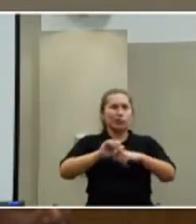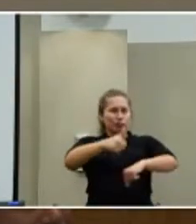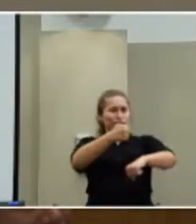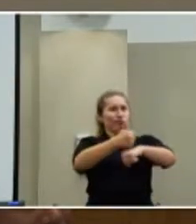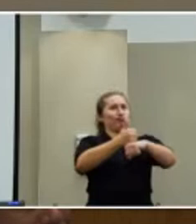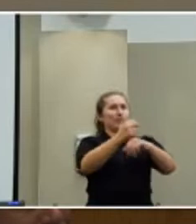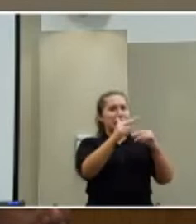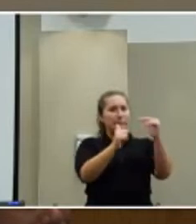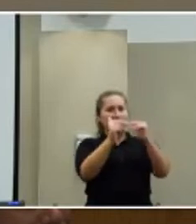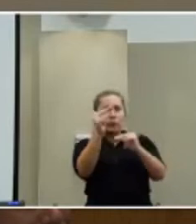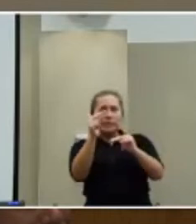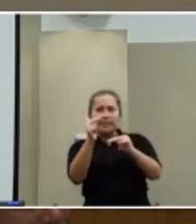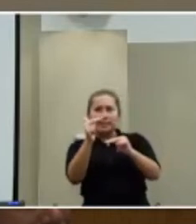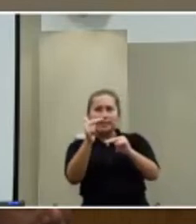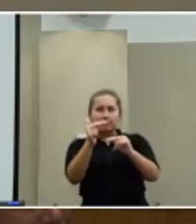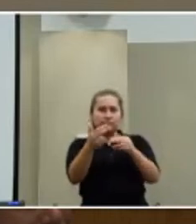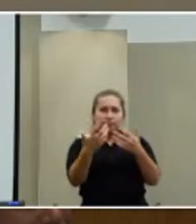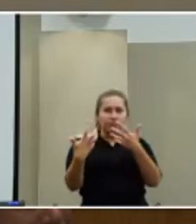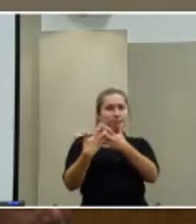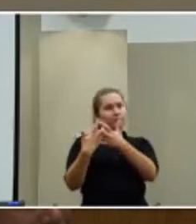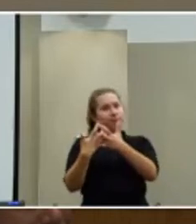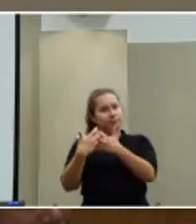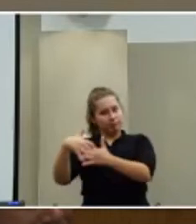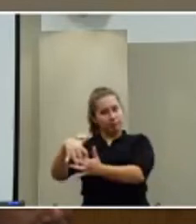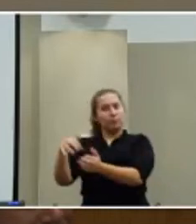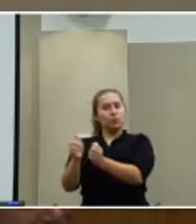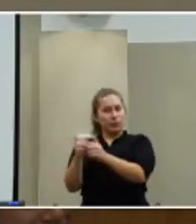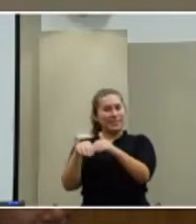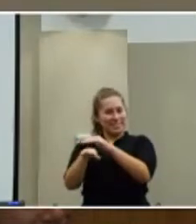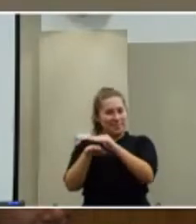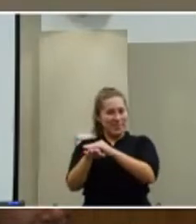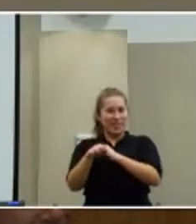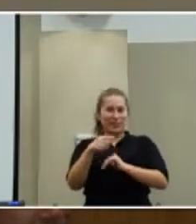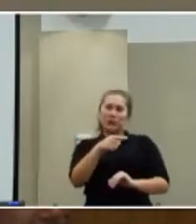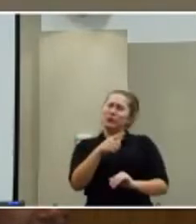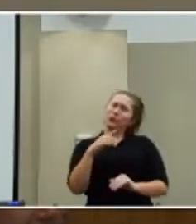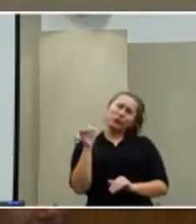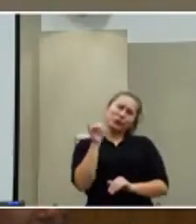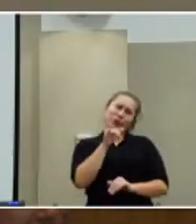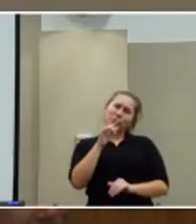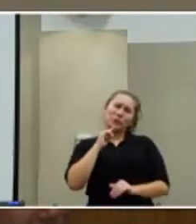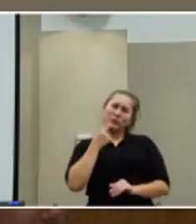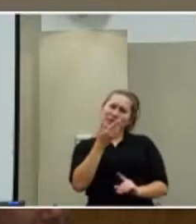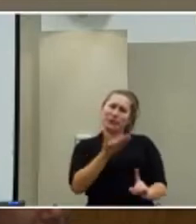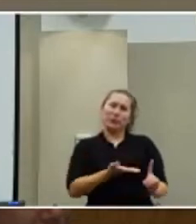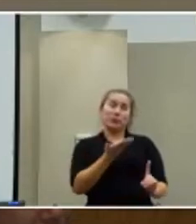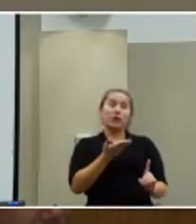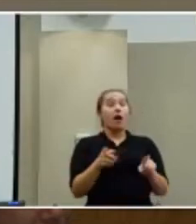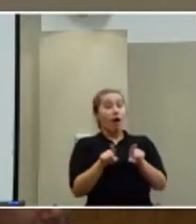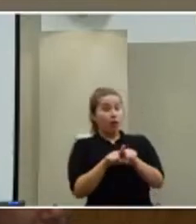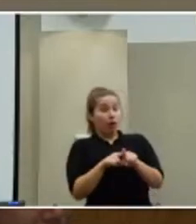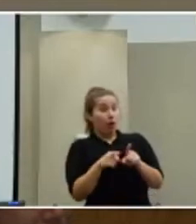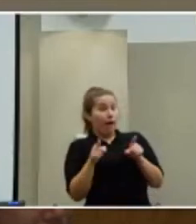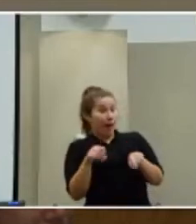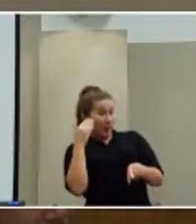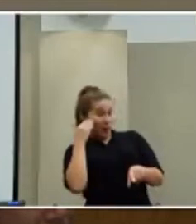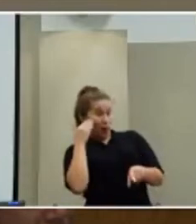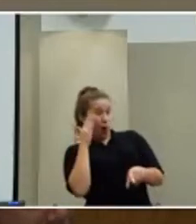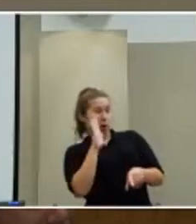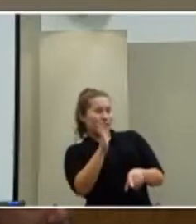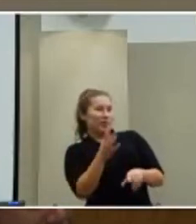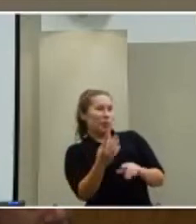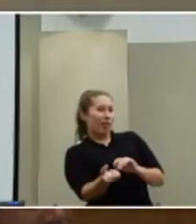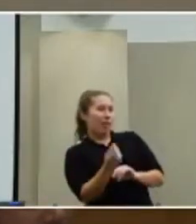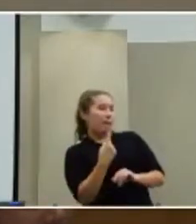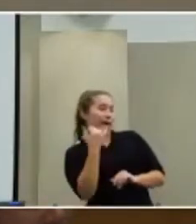built structures compliant, and she will be truly missed. But we also happen to know she'll be around if we have